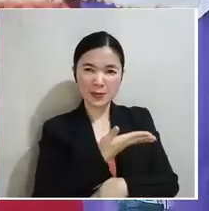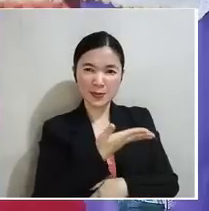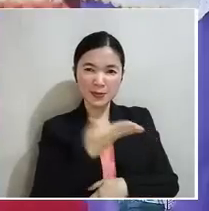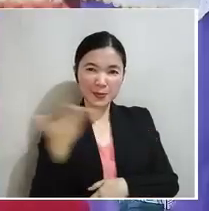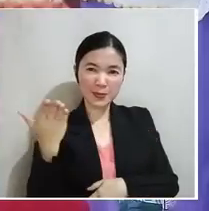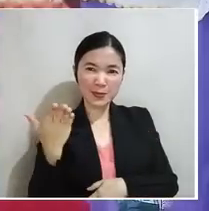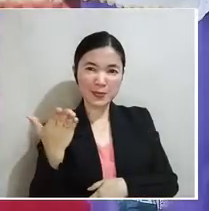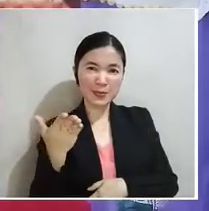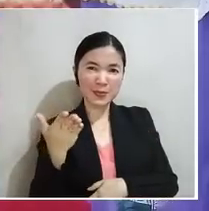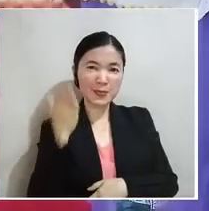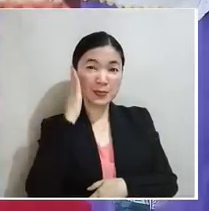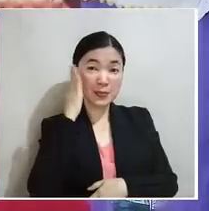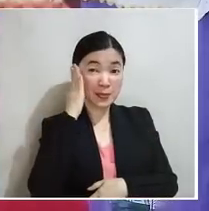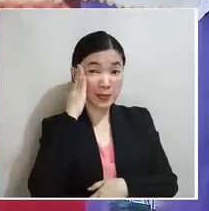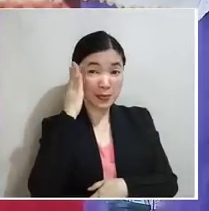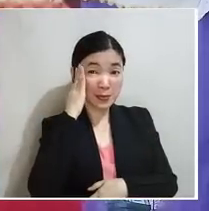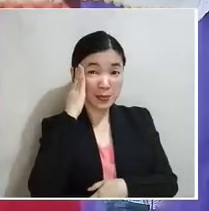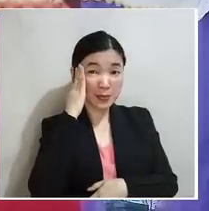one